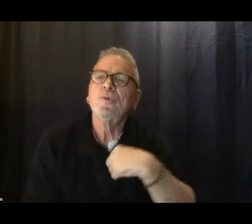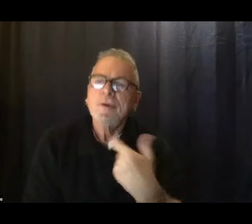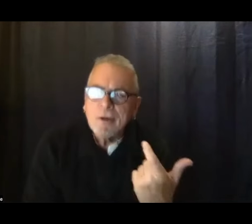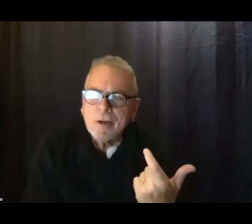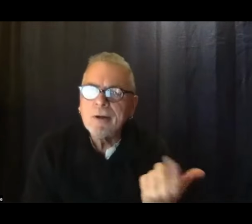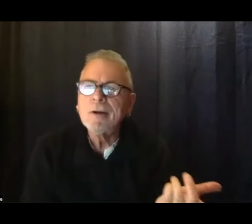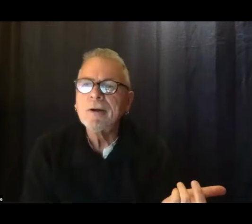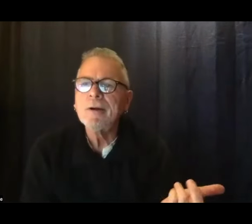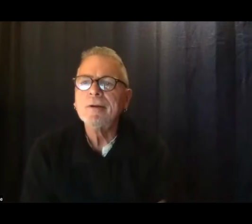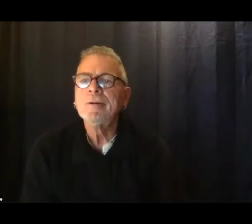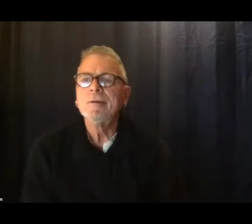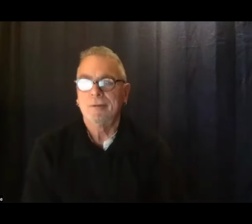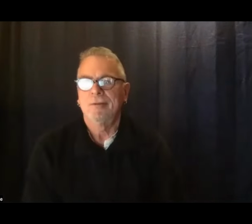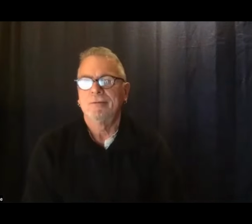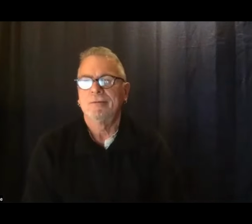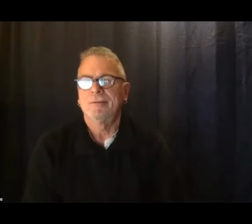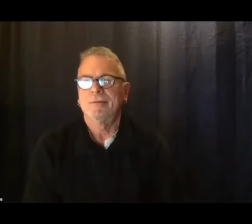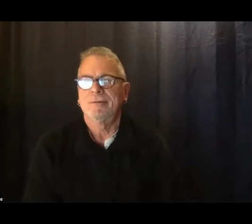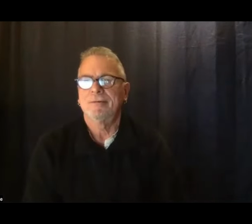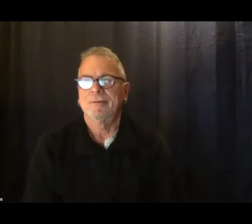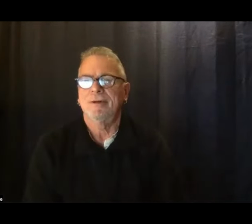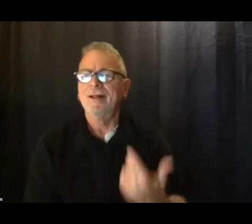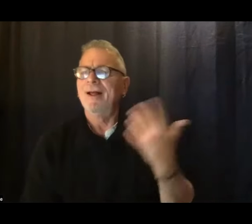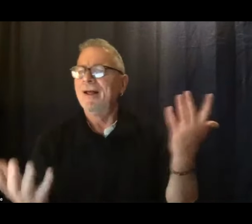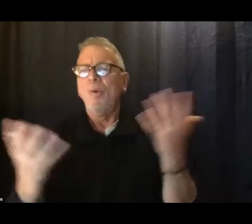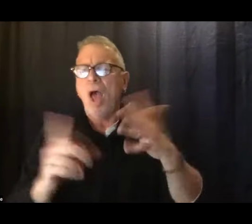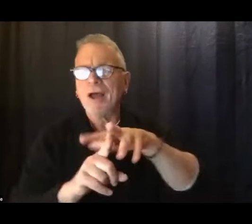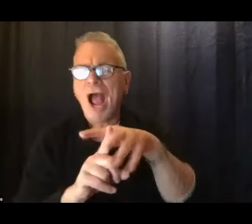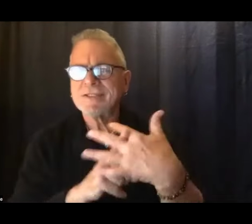was watching some Saturday morning cartoons.